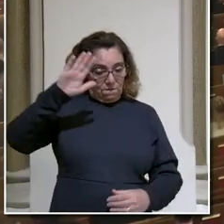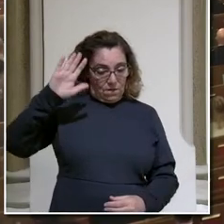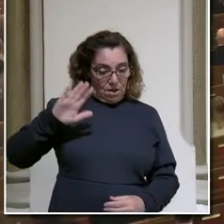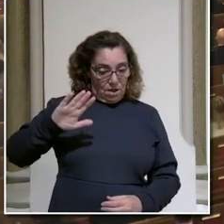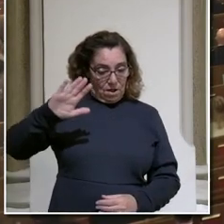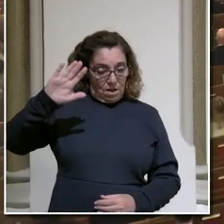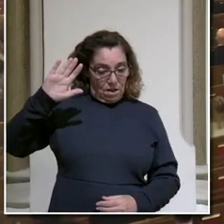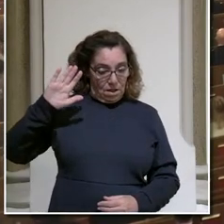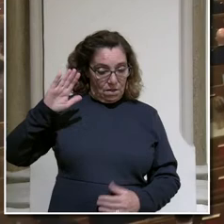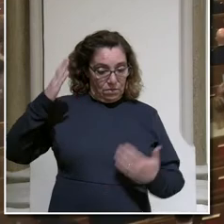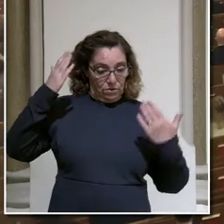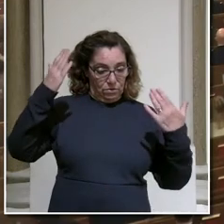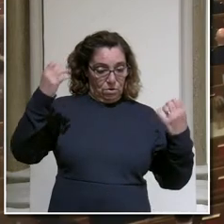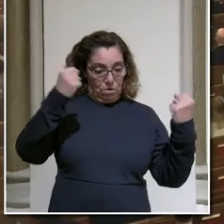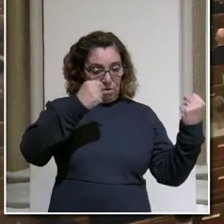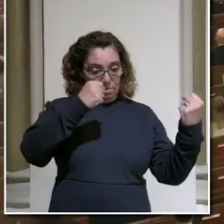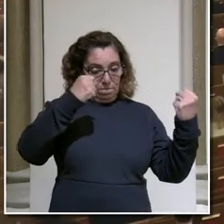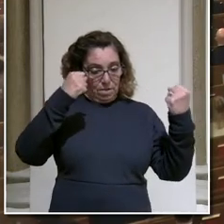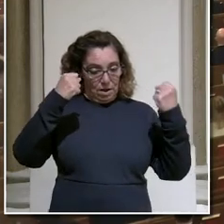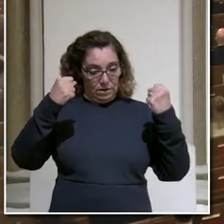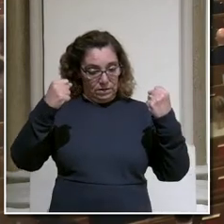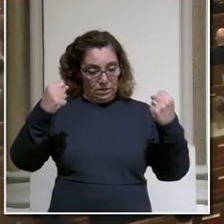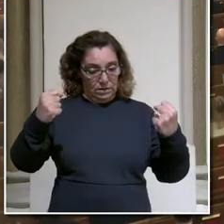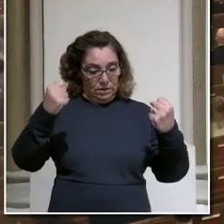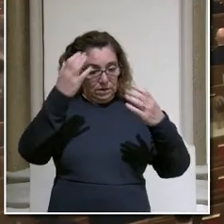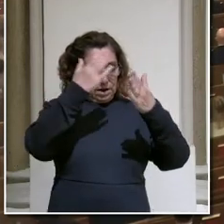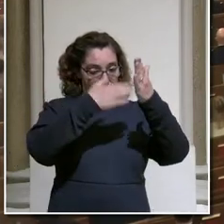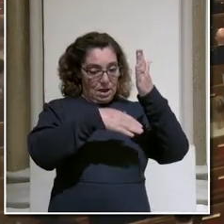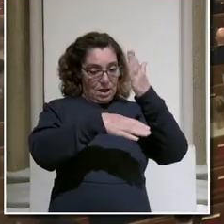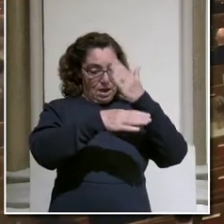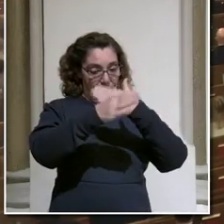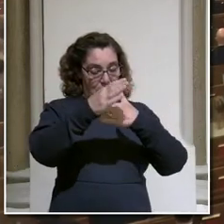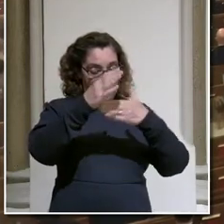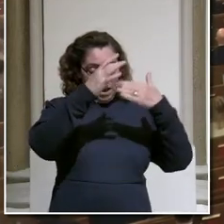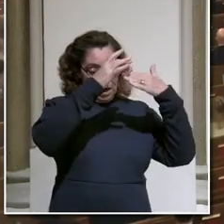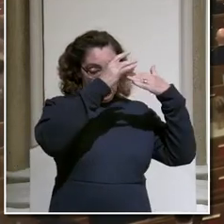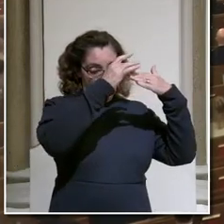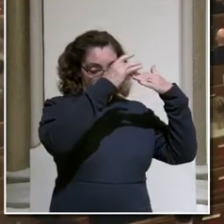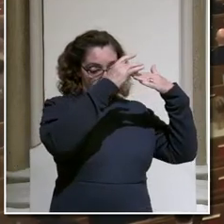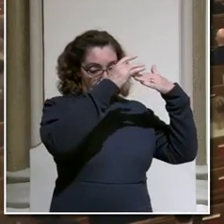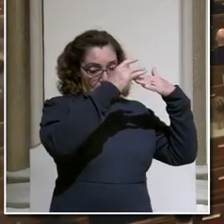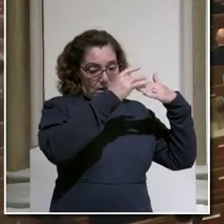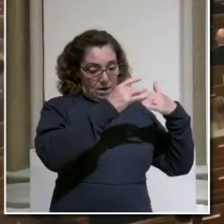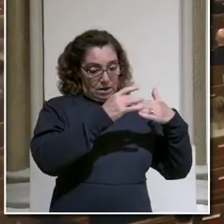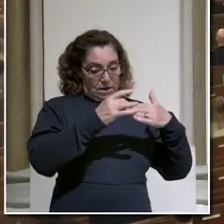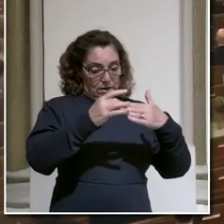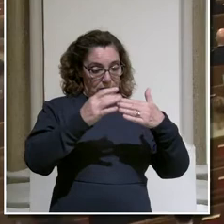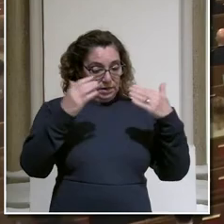Thank you.